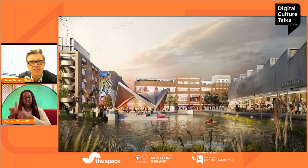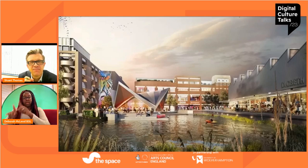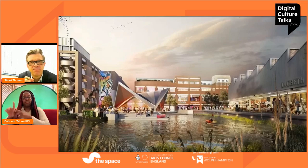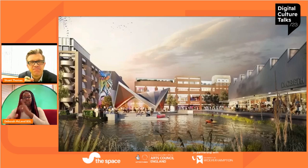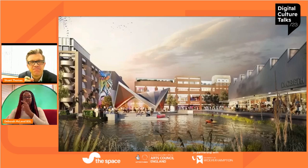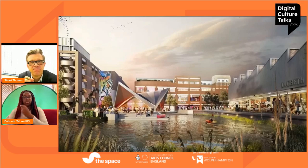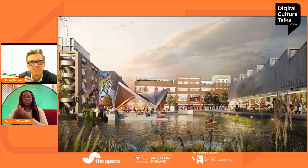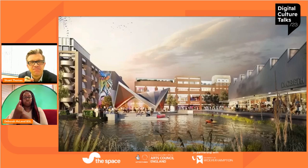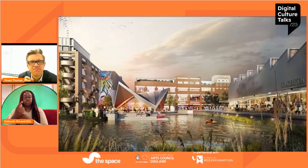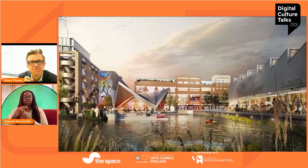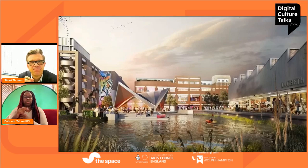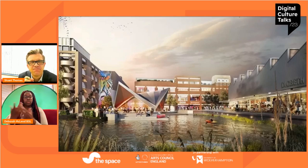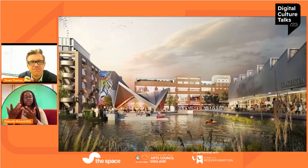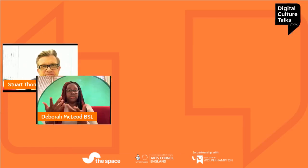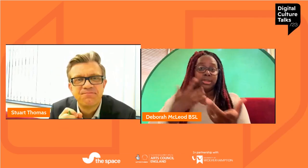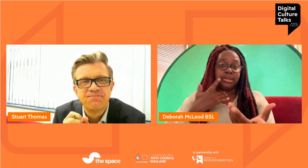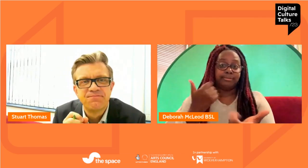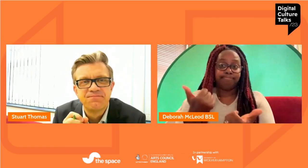that's it